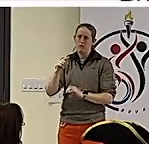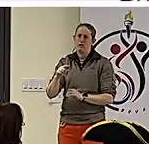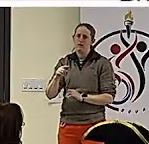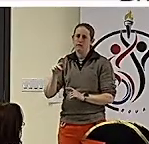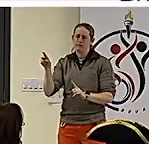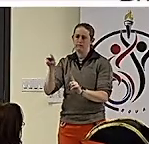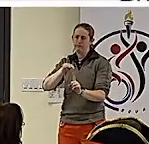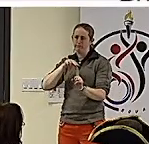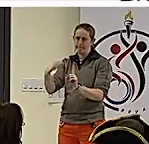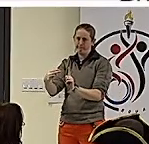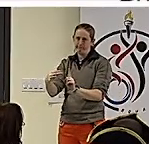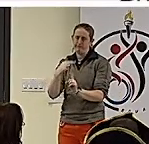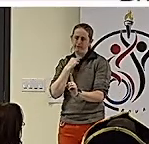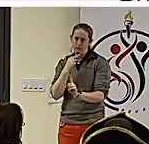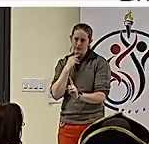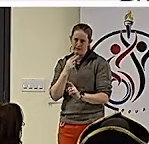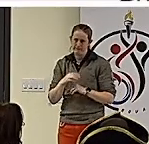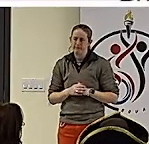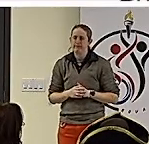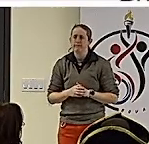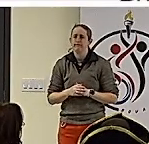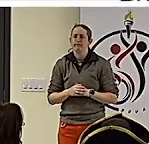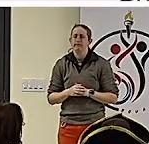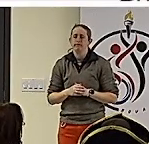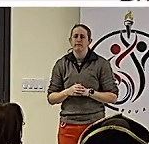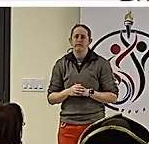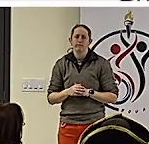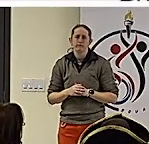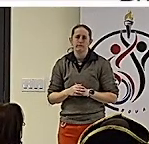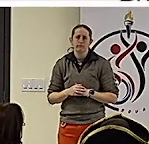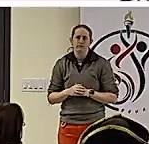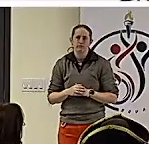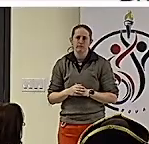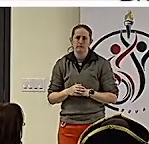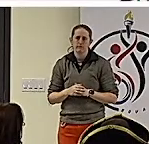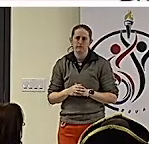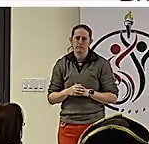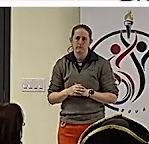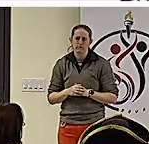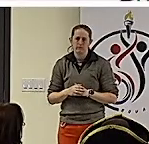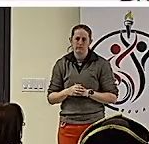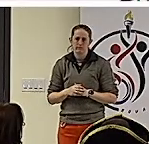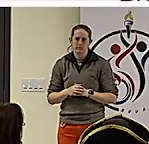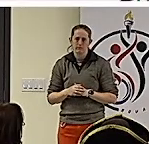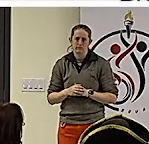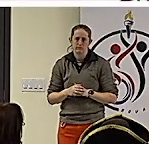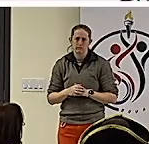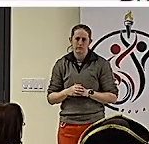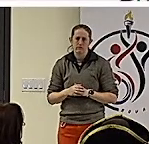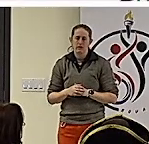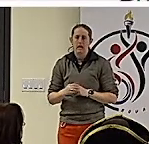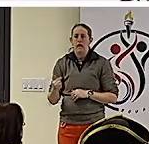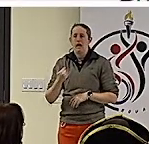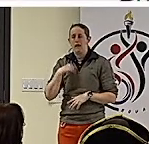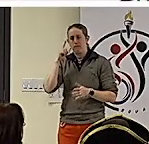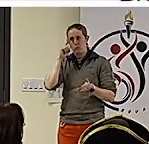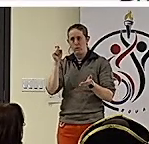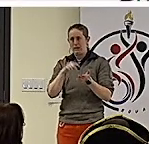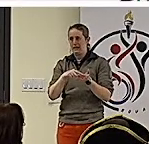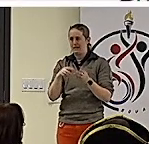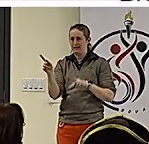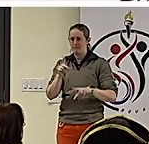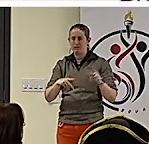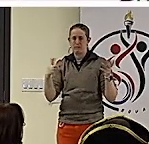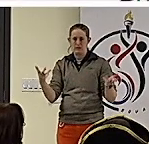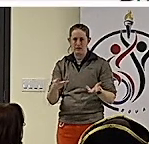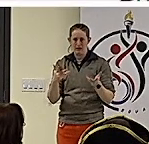be represented. While, and I'm going to underscore this, recognize the audience in the room, reinstating some